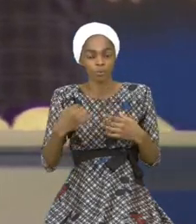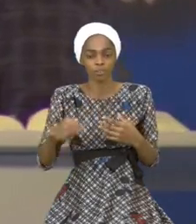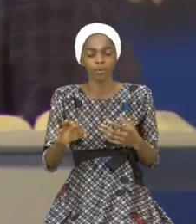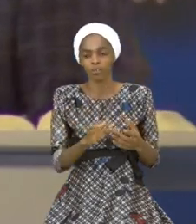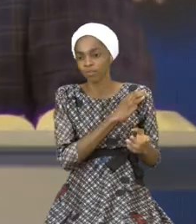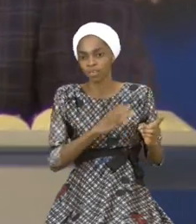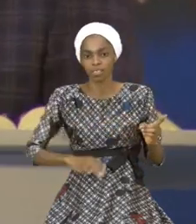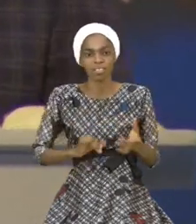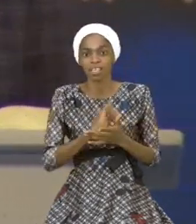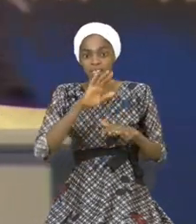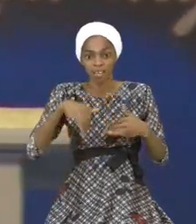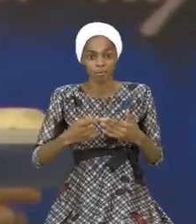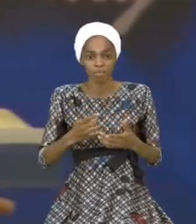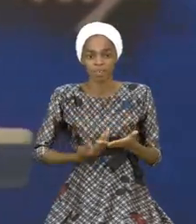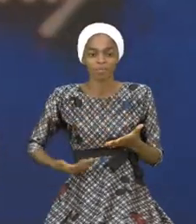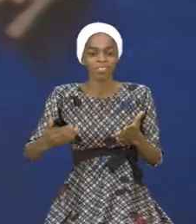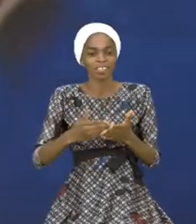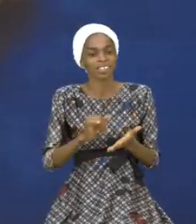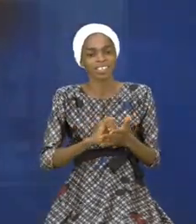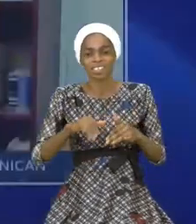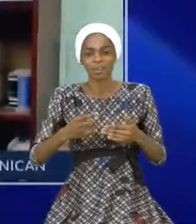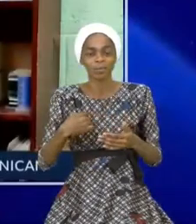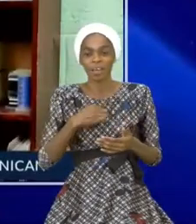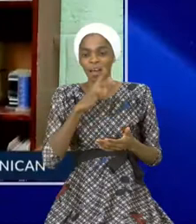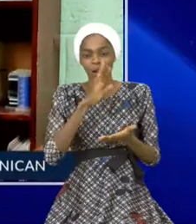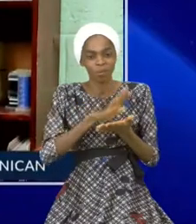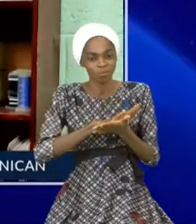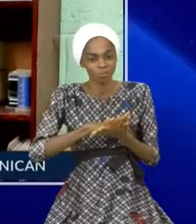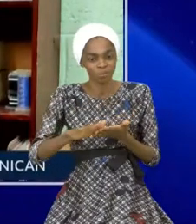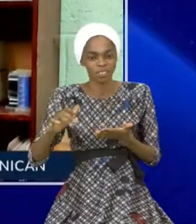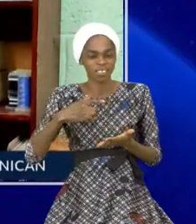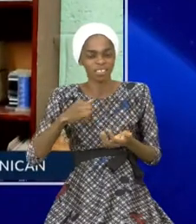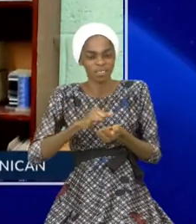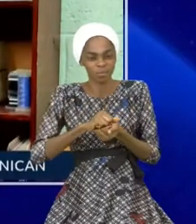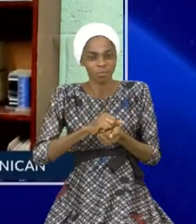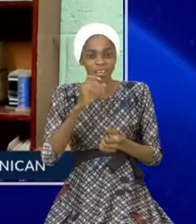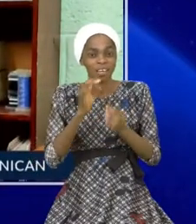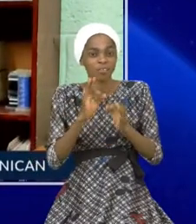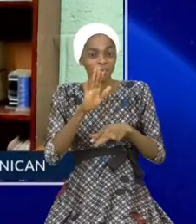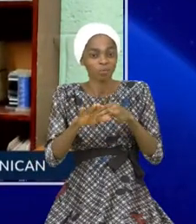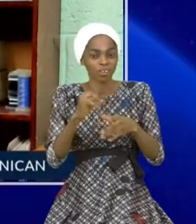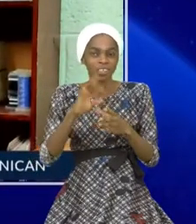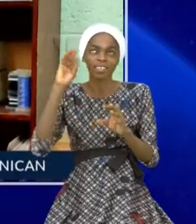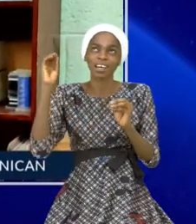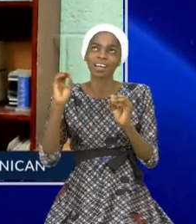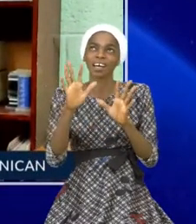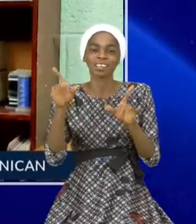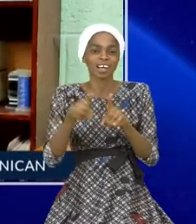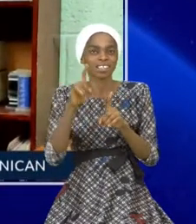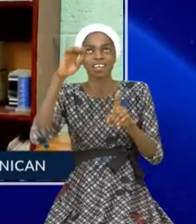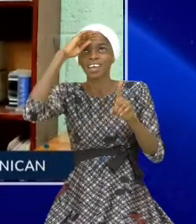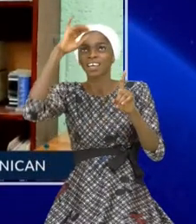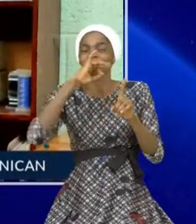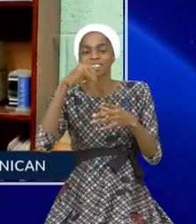blood of Christ. That's how we're cleansed. That's how we're washed. If you walk in the light as he is in the light,